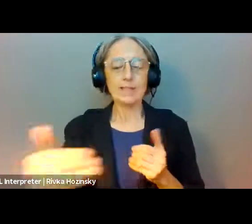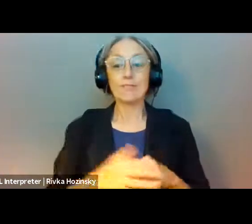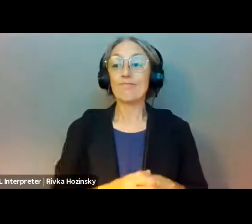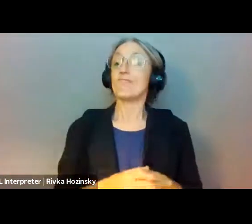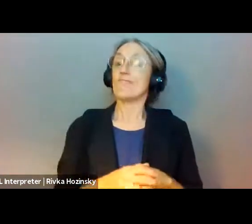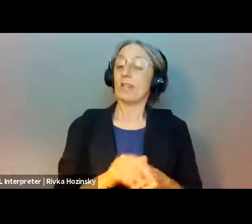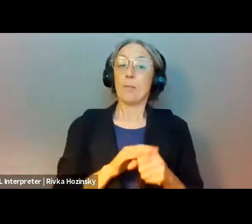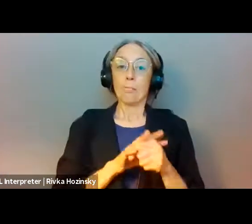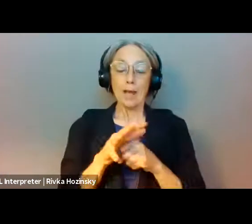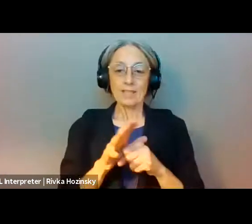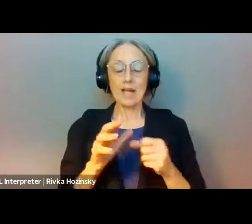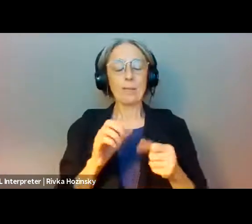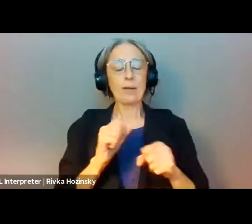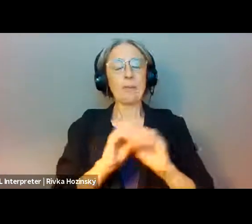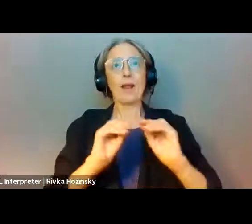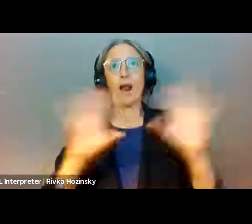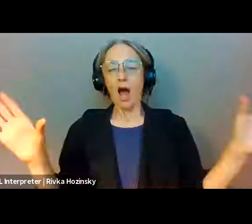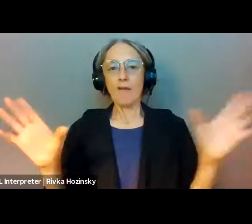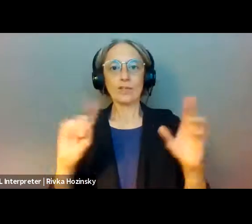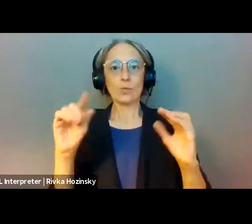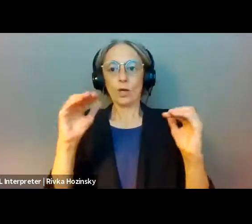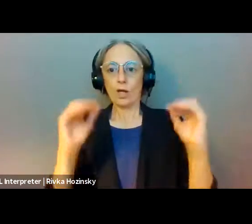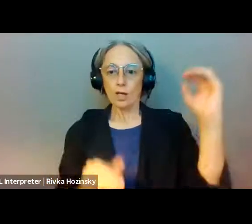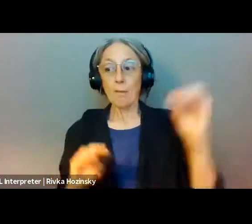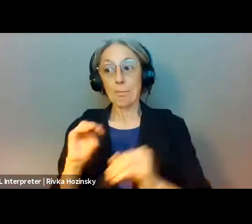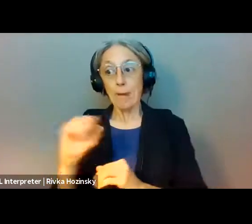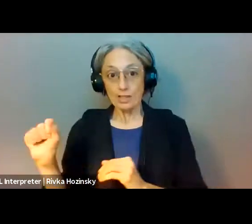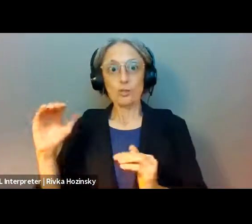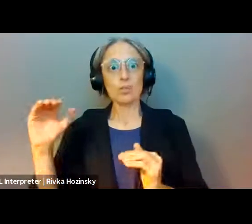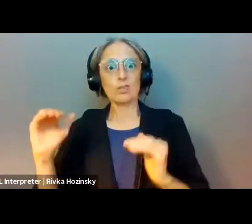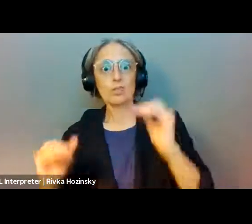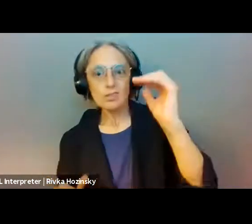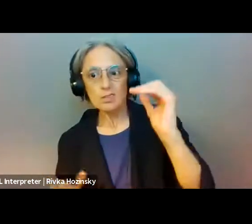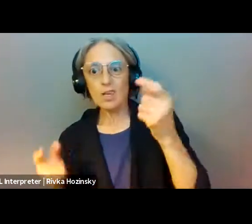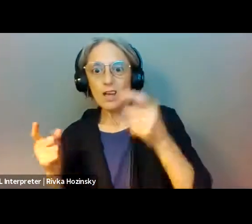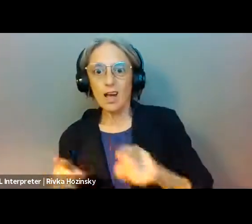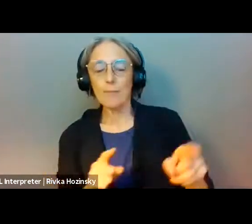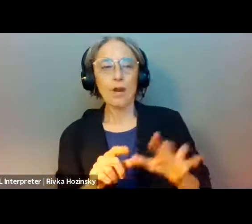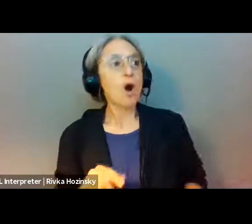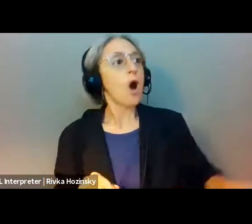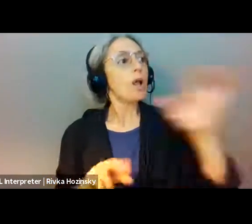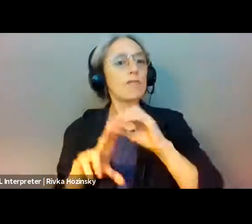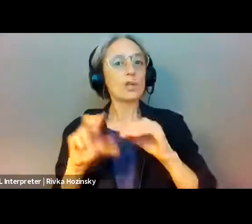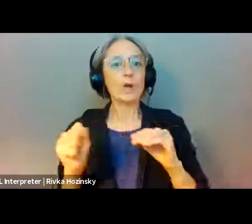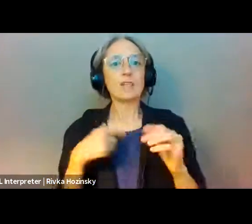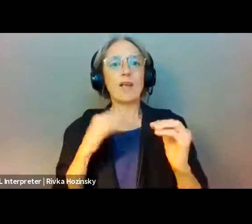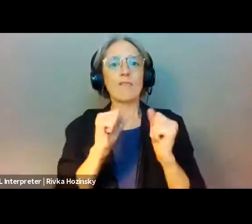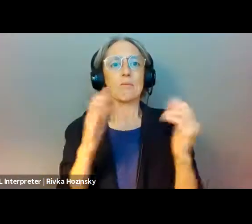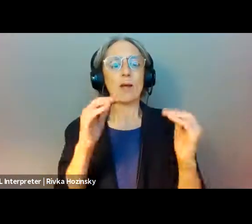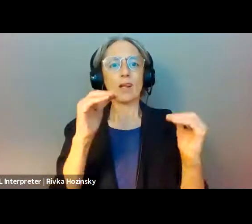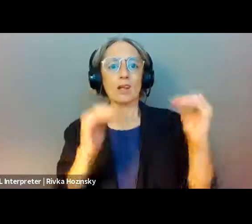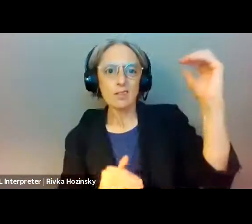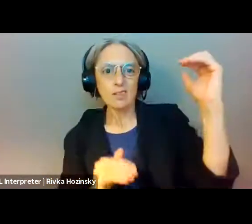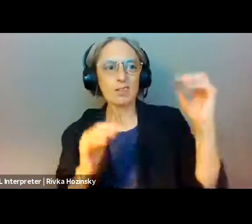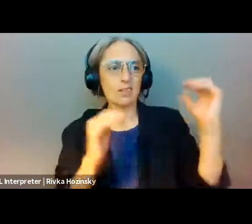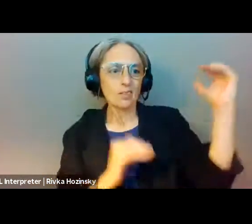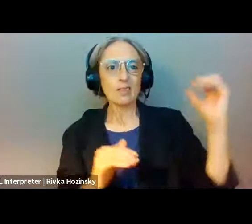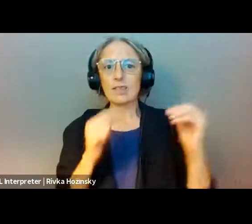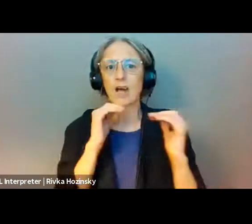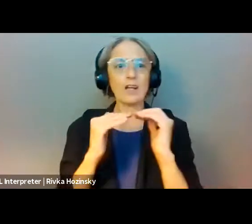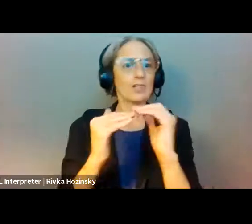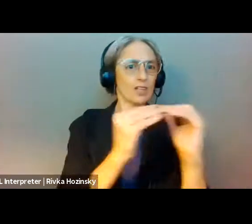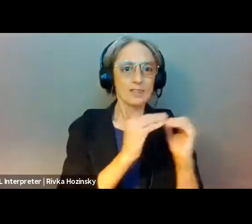Massachusetts and across the nation. It's exacerbated them. Our communities have experienced deep, painful